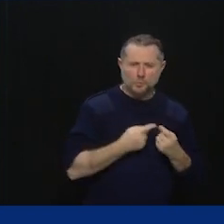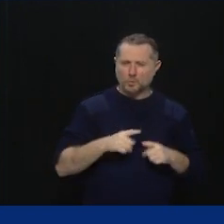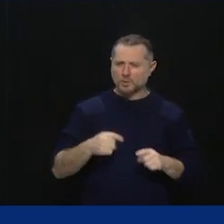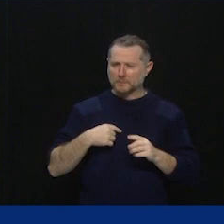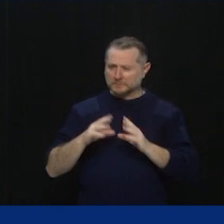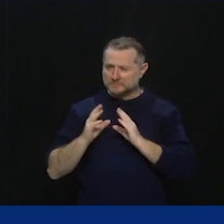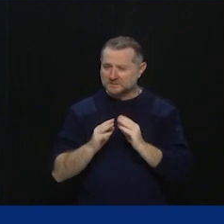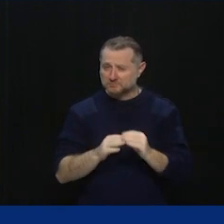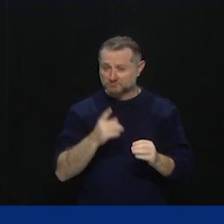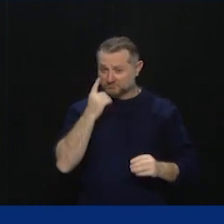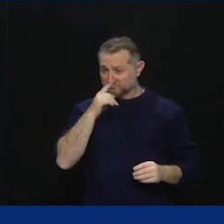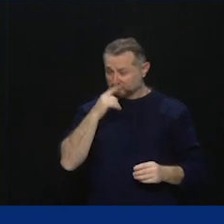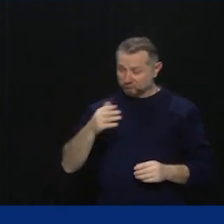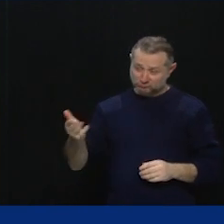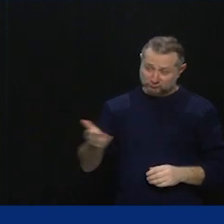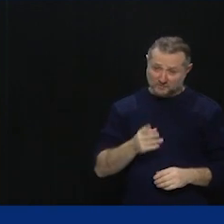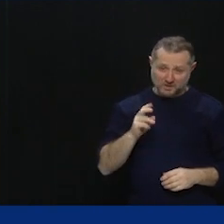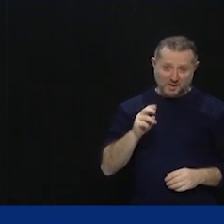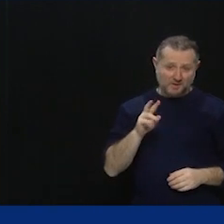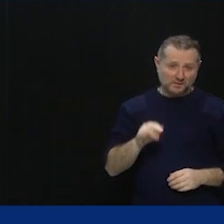words?